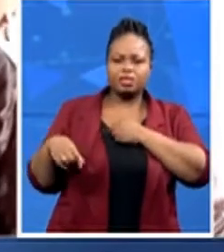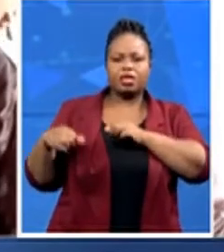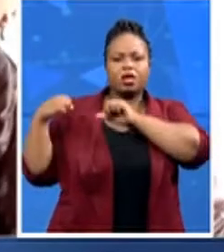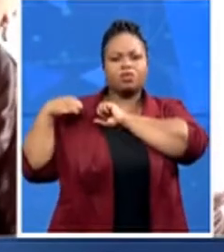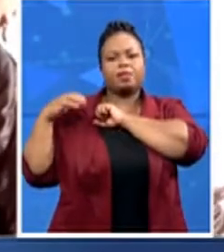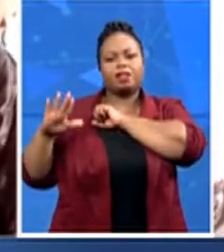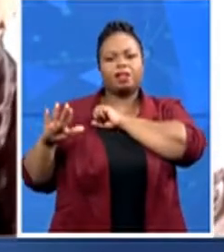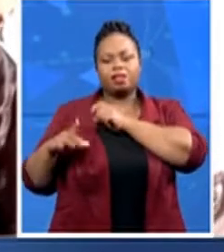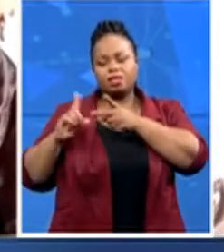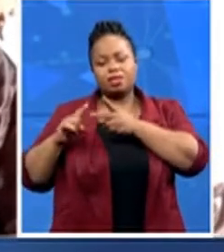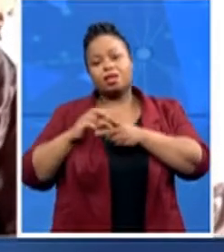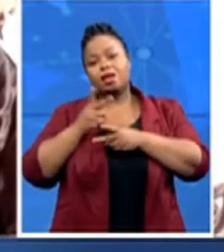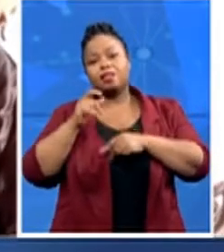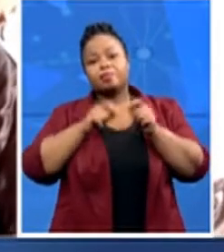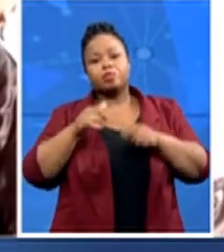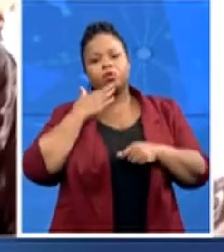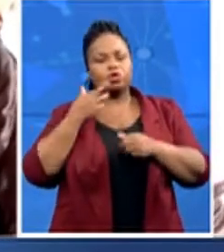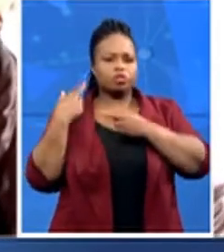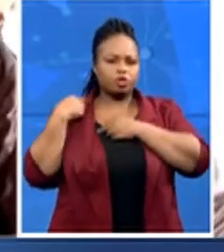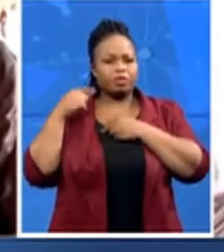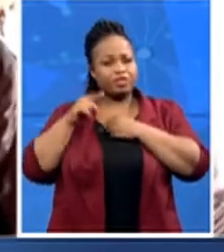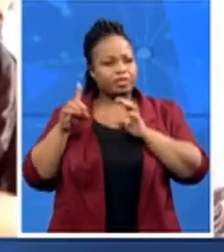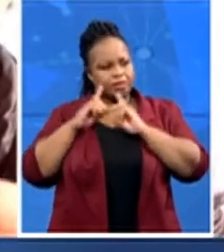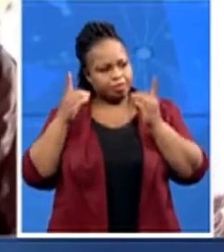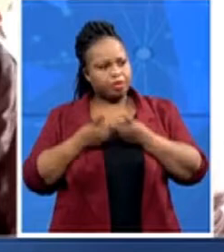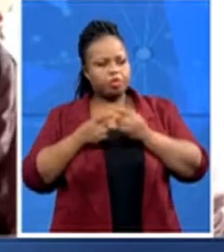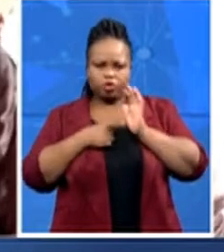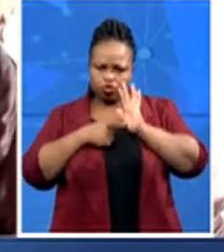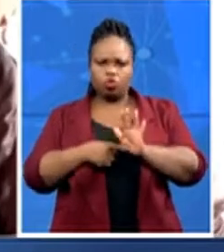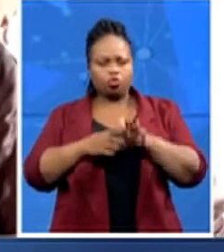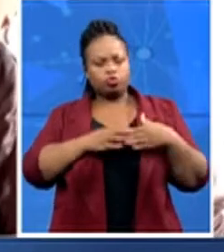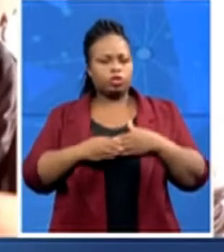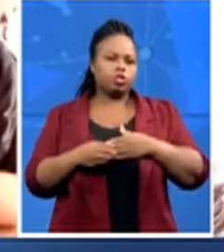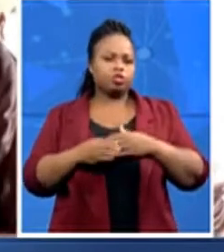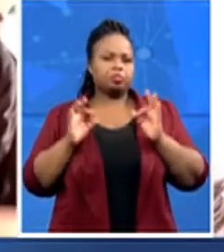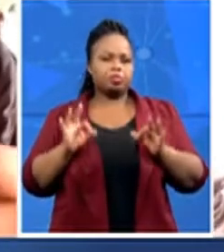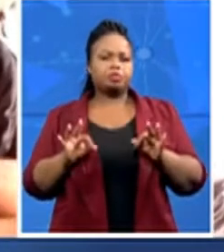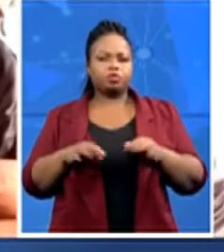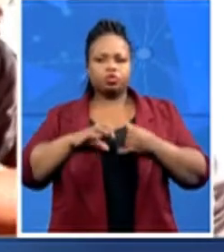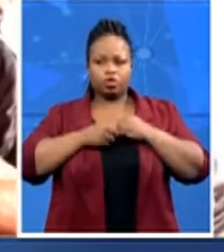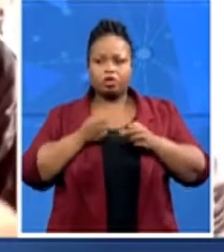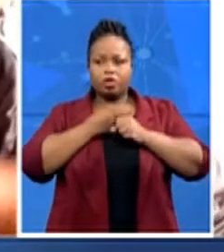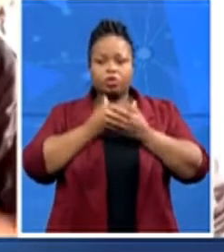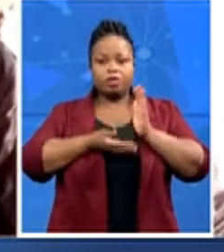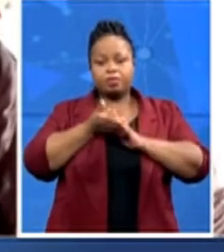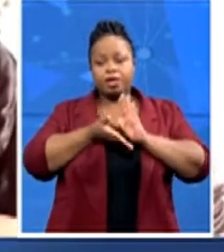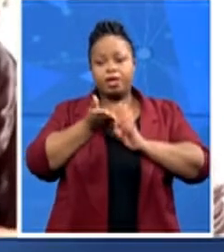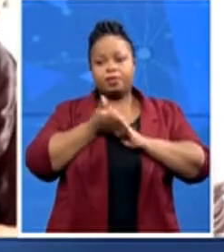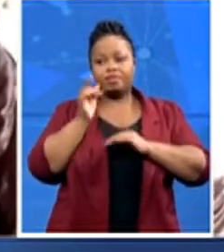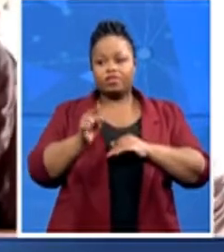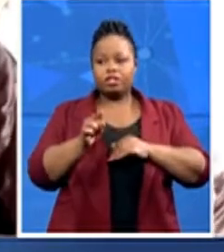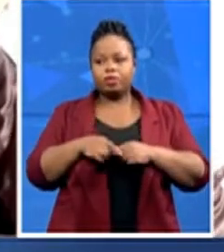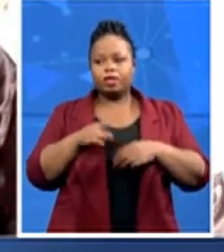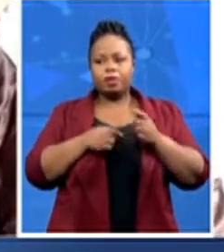these departments to demonstrate leadership in driving the message that is about gender equality